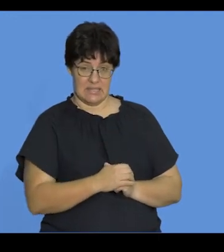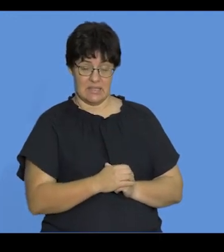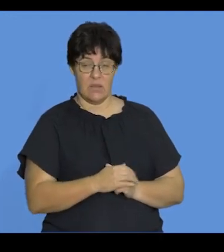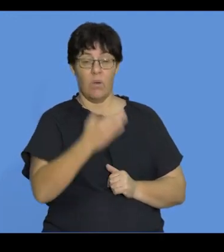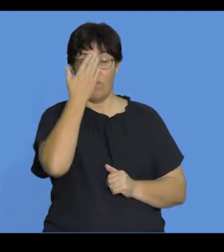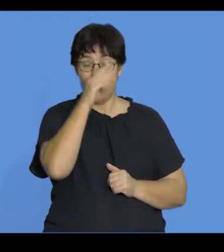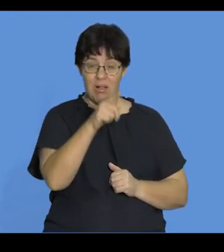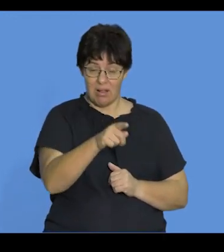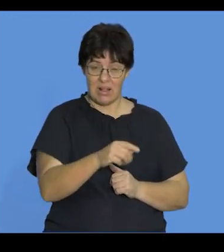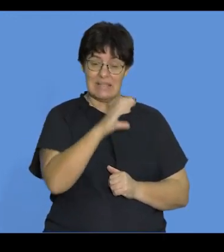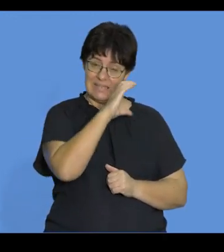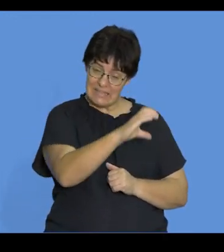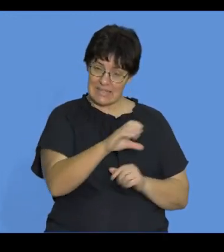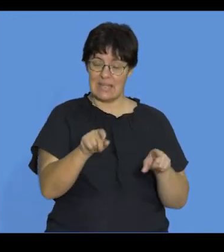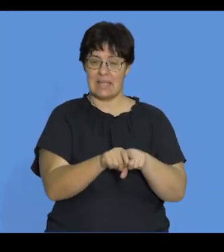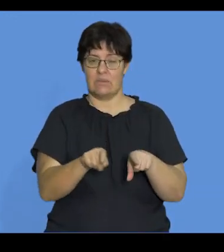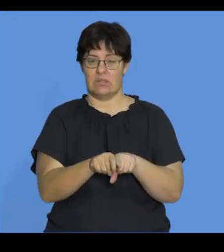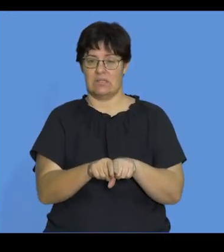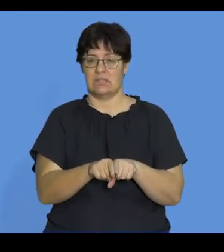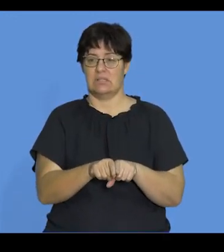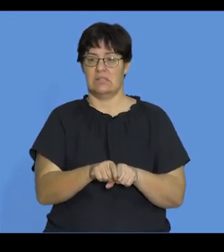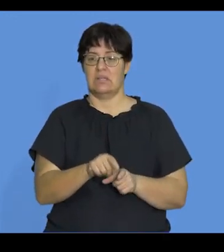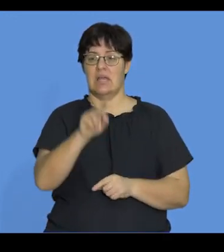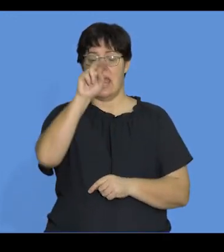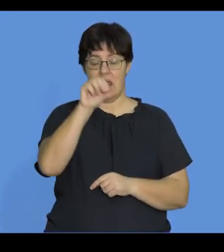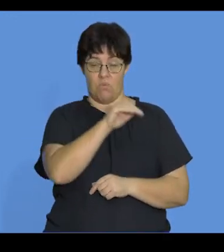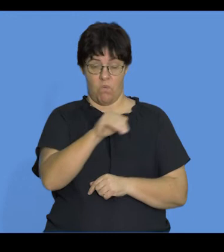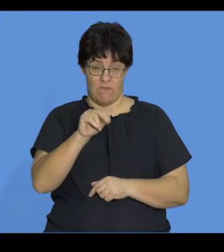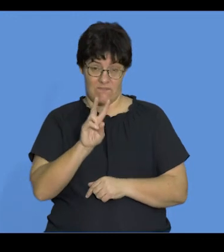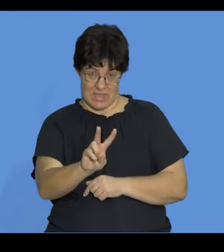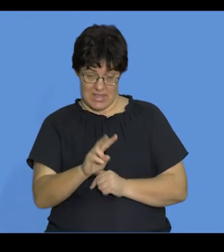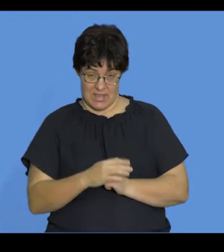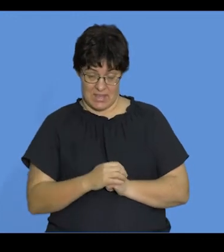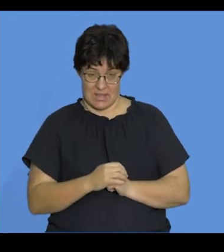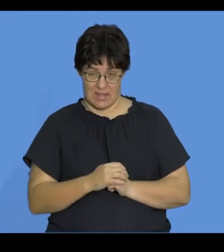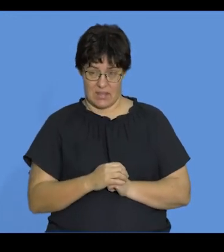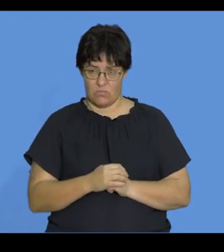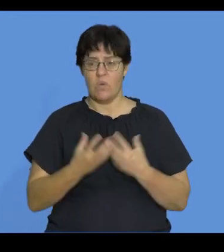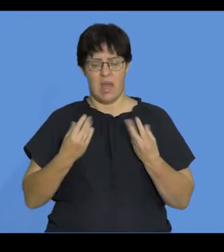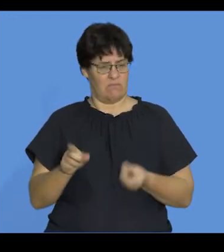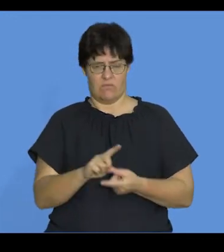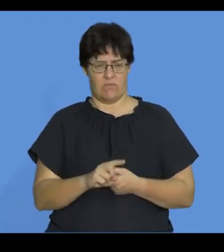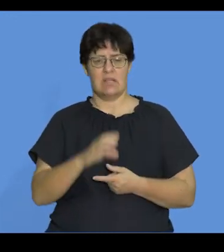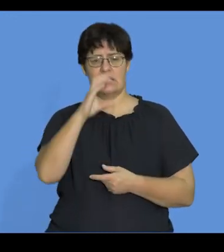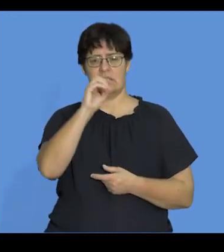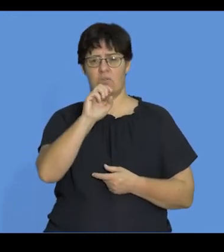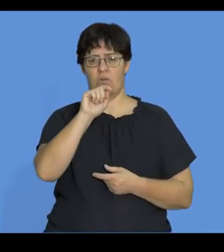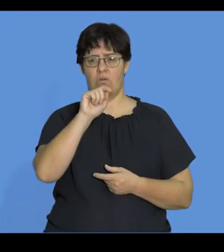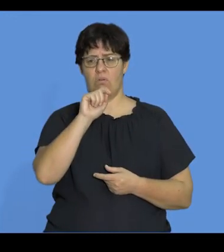that concentration is equals to moles per unit volume of solution. So what do we have here? We've got